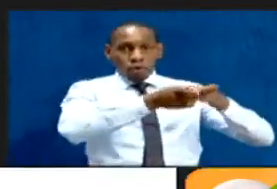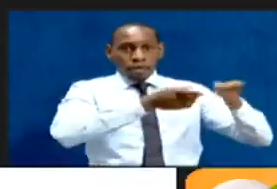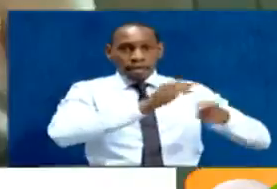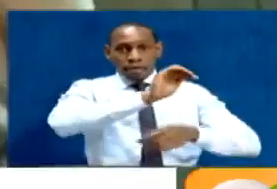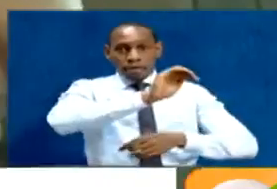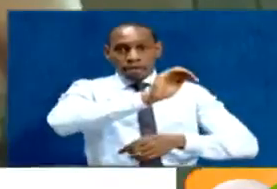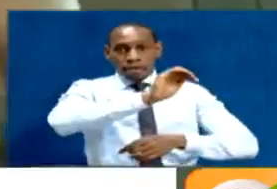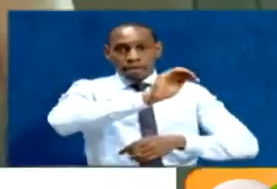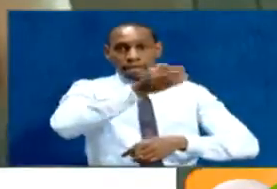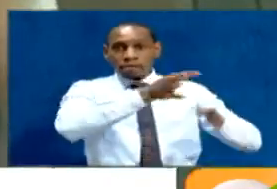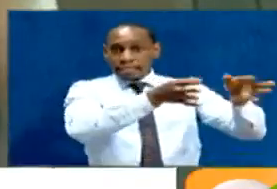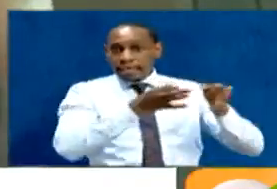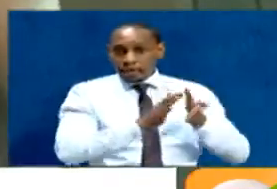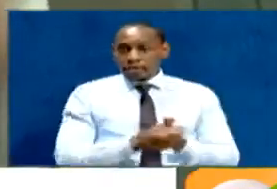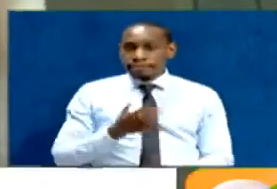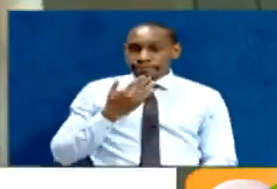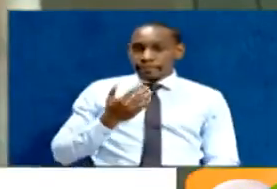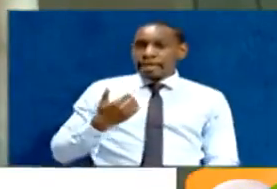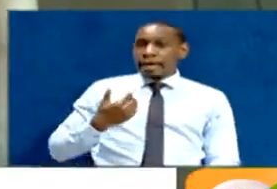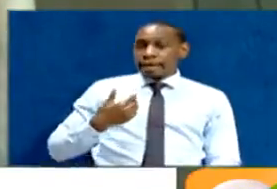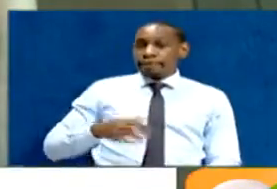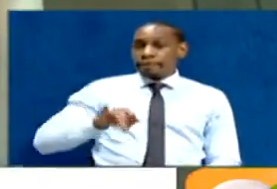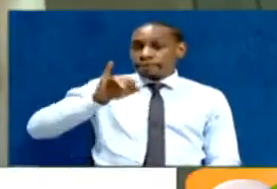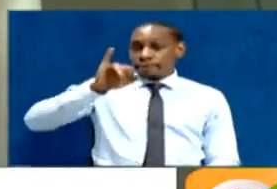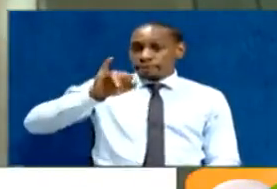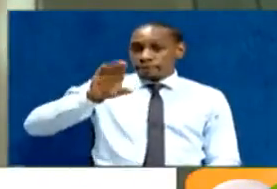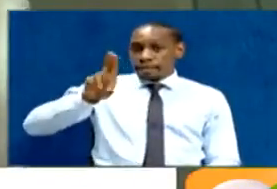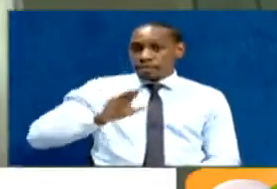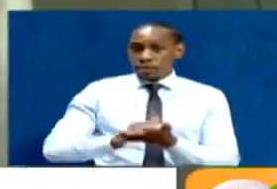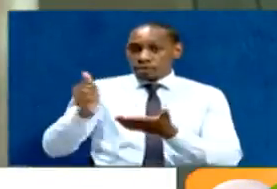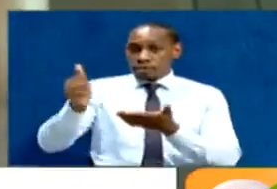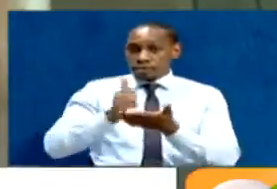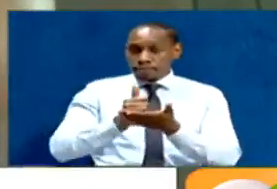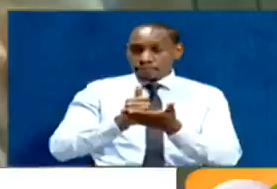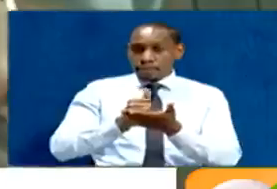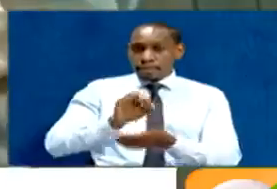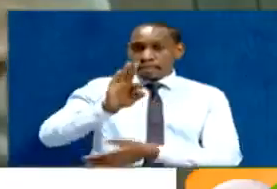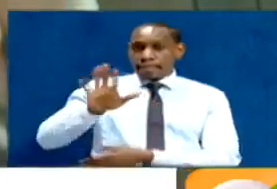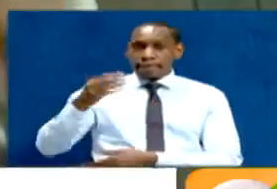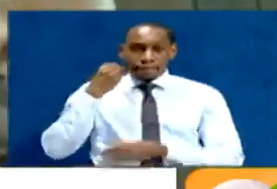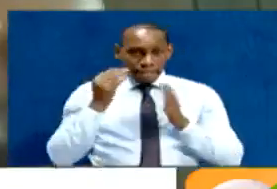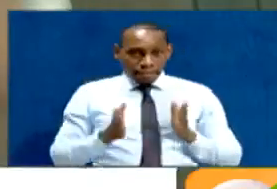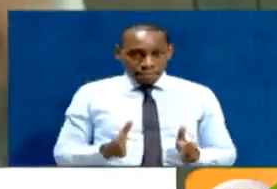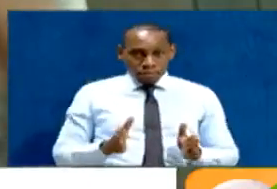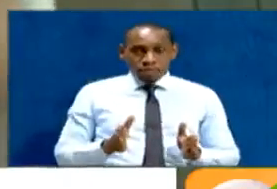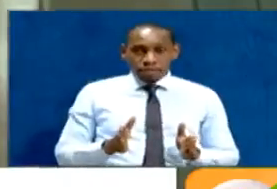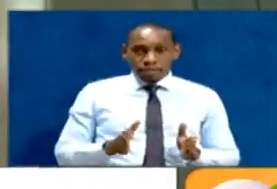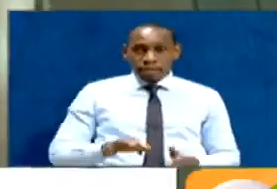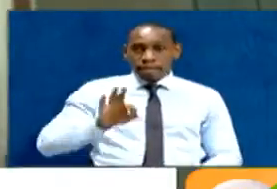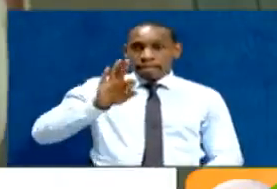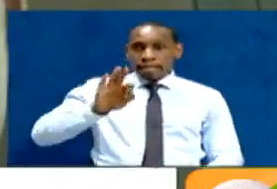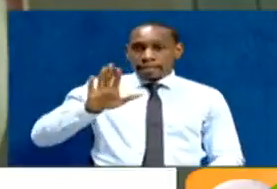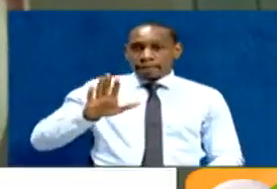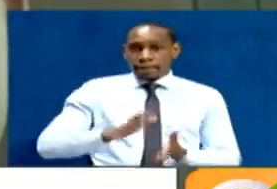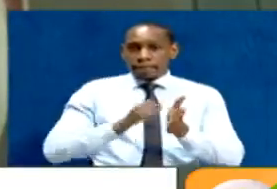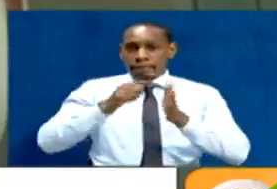the counties. We have an ICU which is accommodating that five patients. It has that five